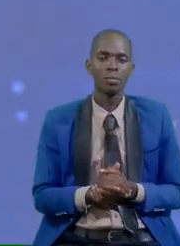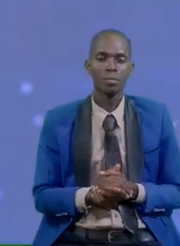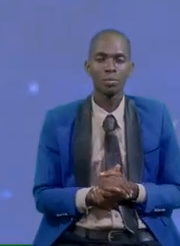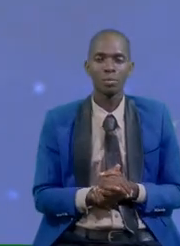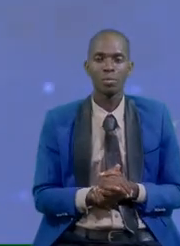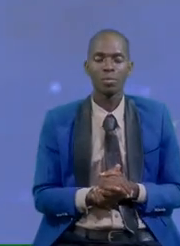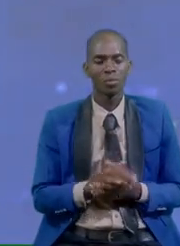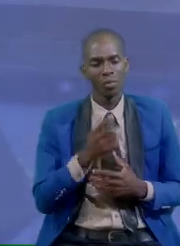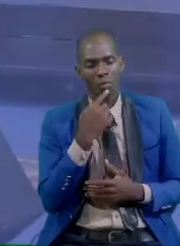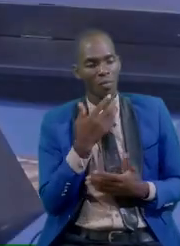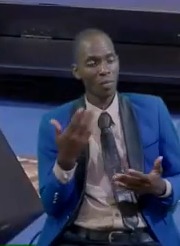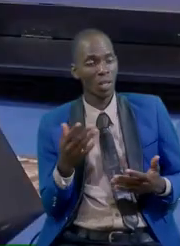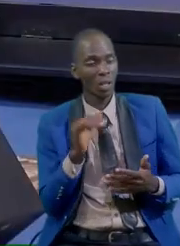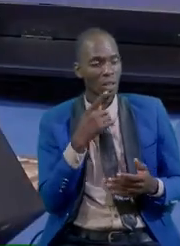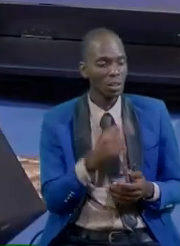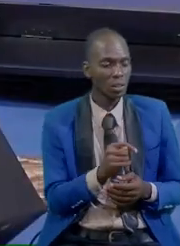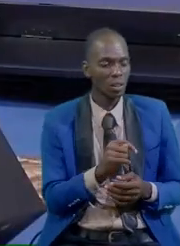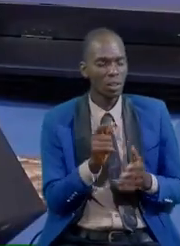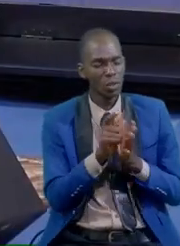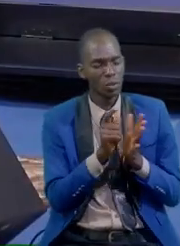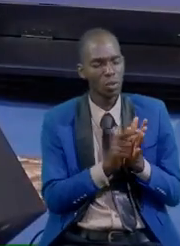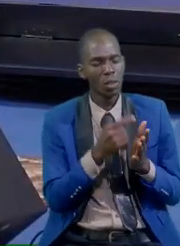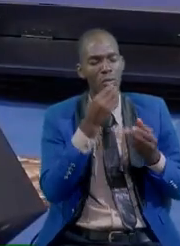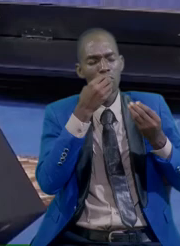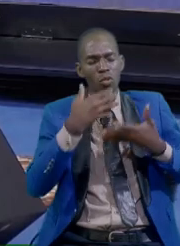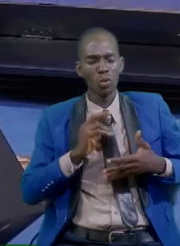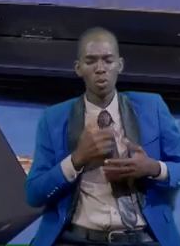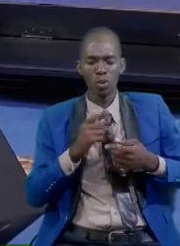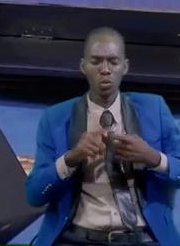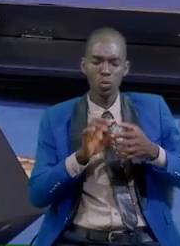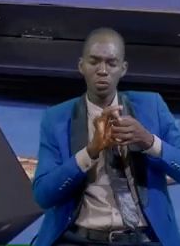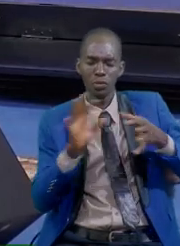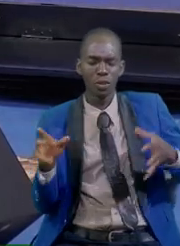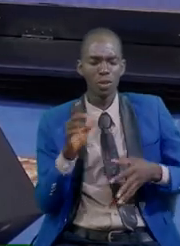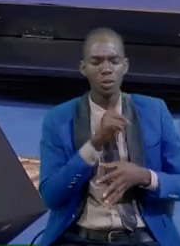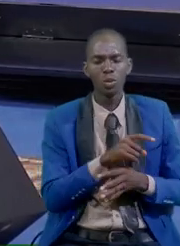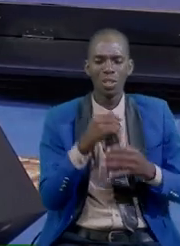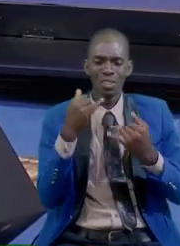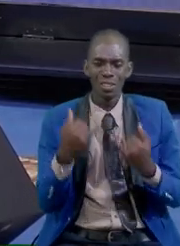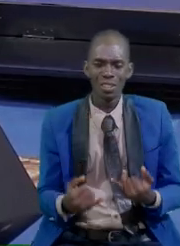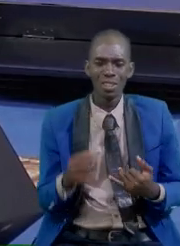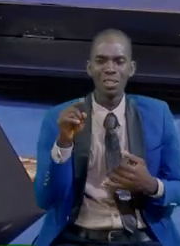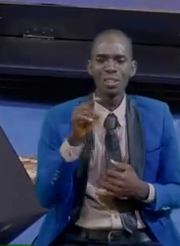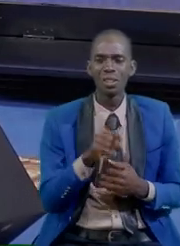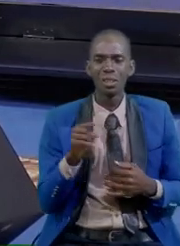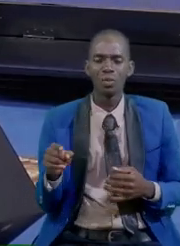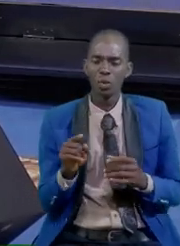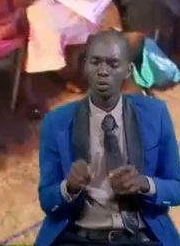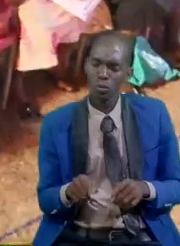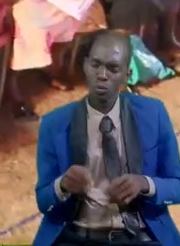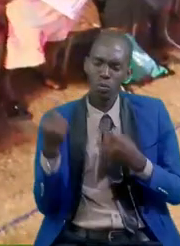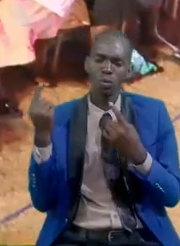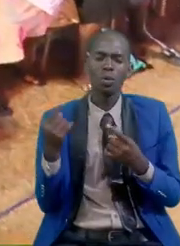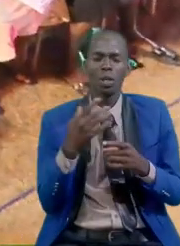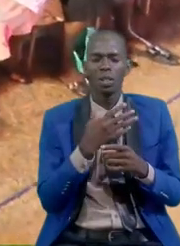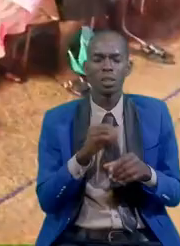magistrate have sent to let you go. Now therefore, depart and go in